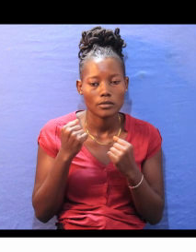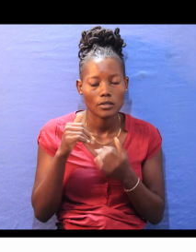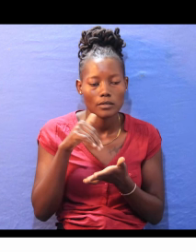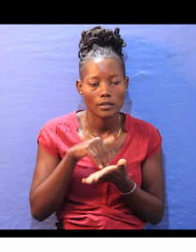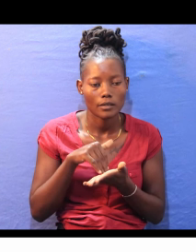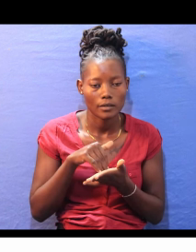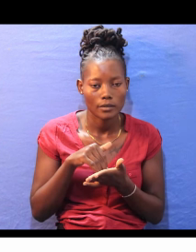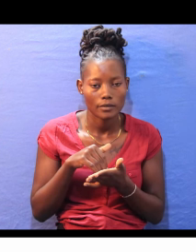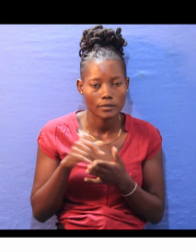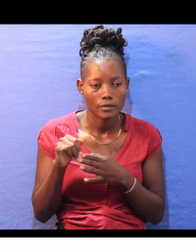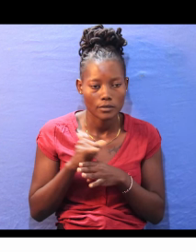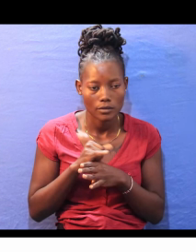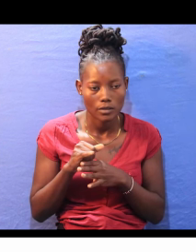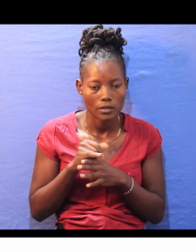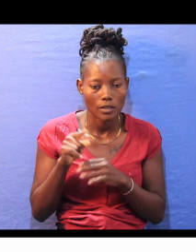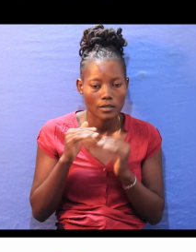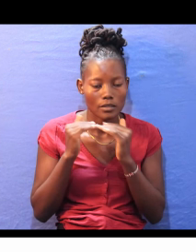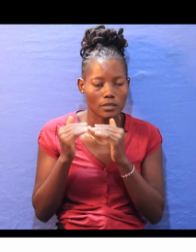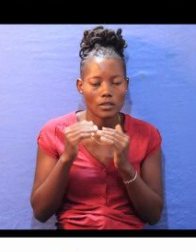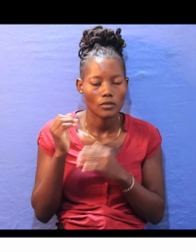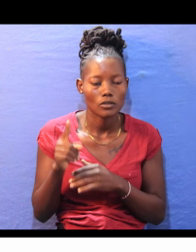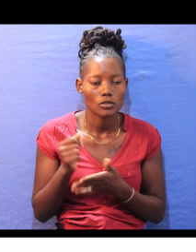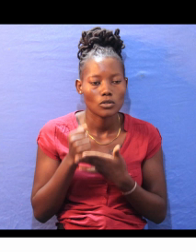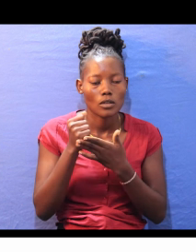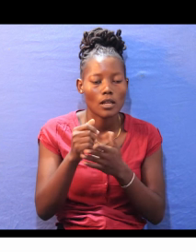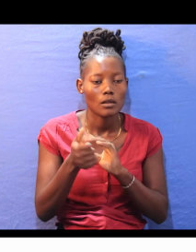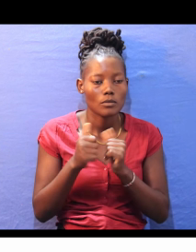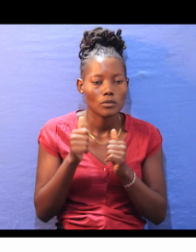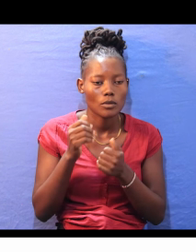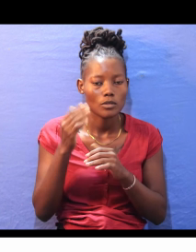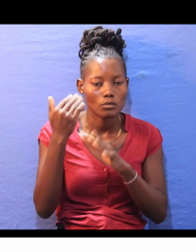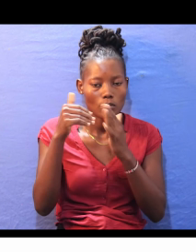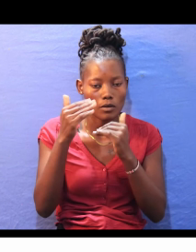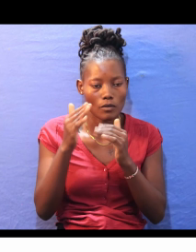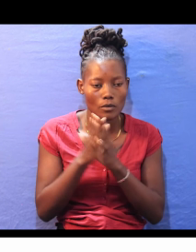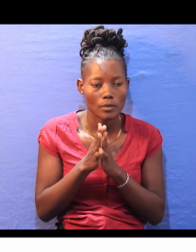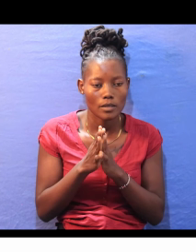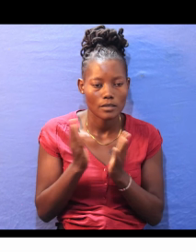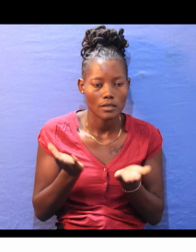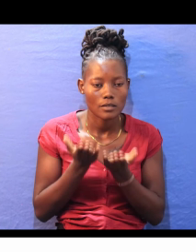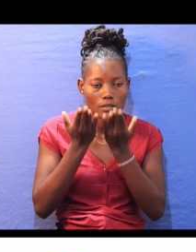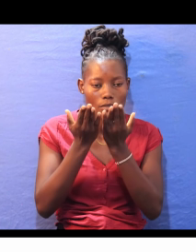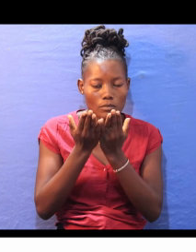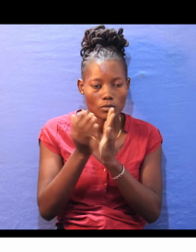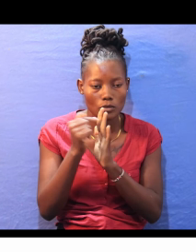Again, training at this level should enhance sports performance and extend careers.